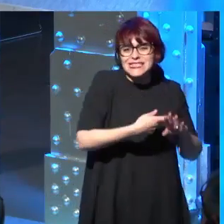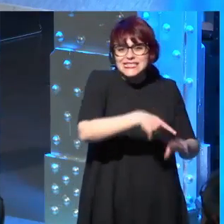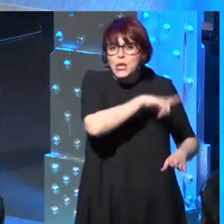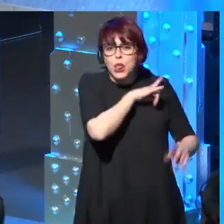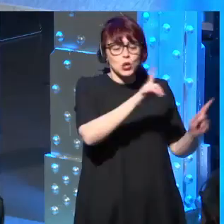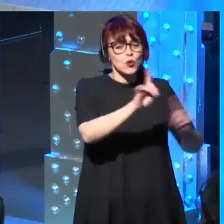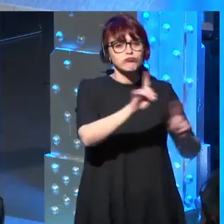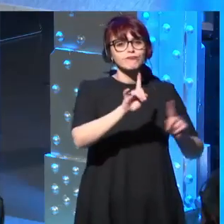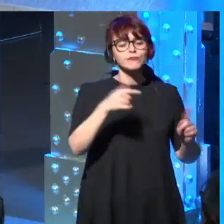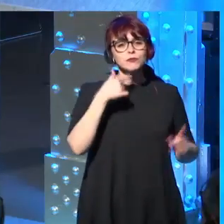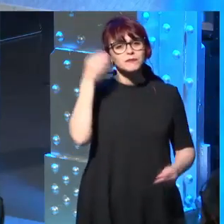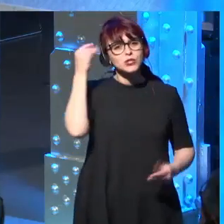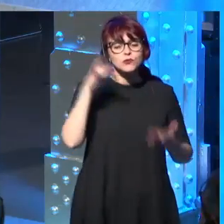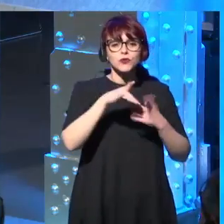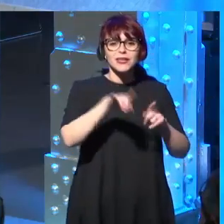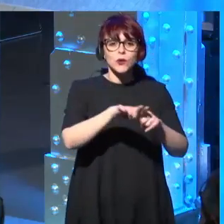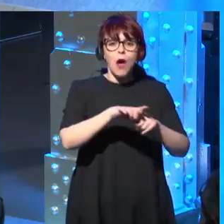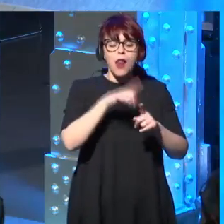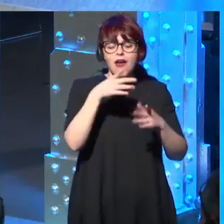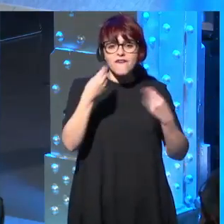our lives.